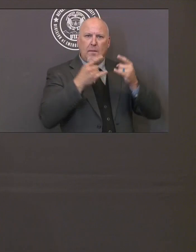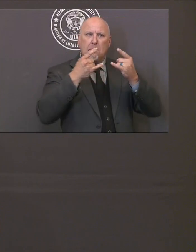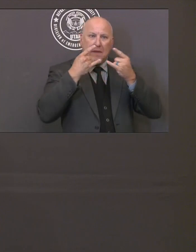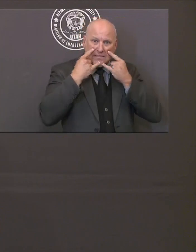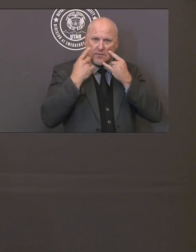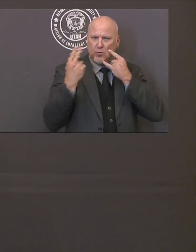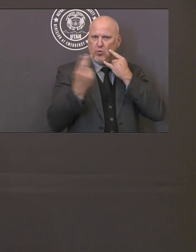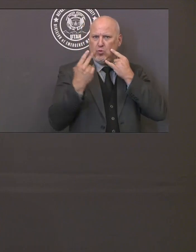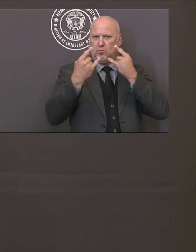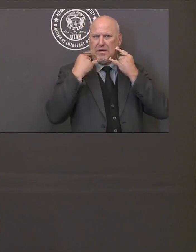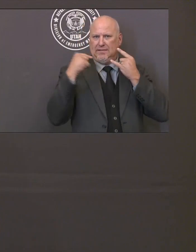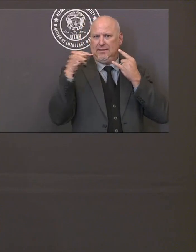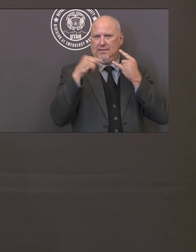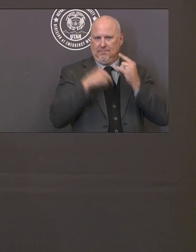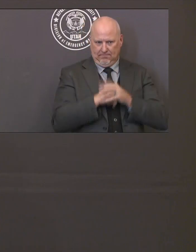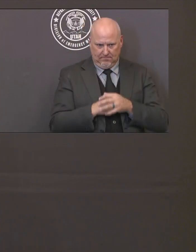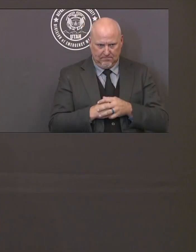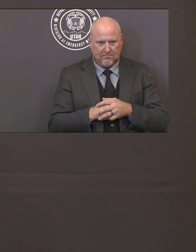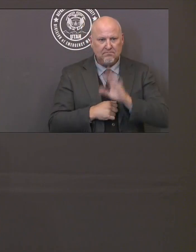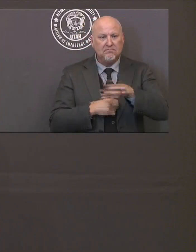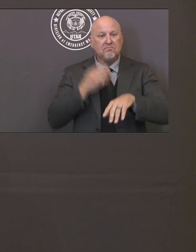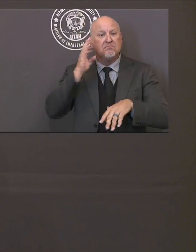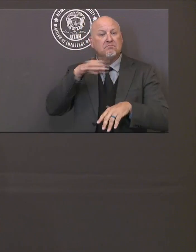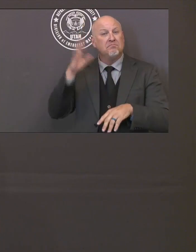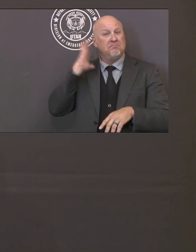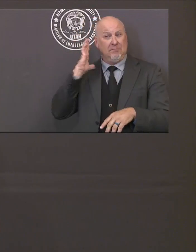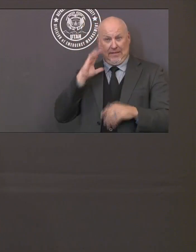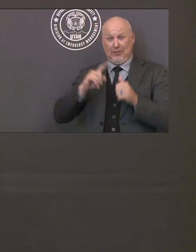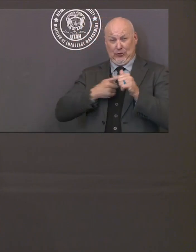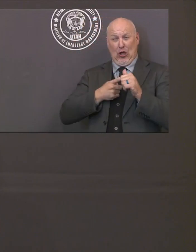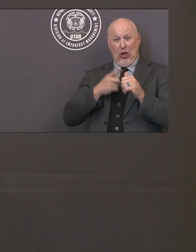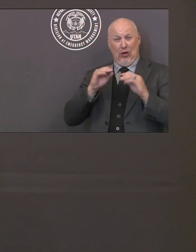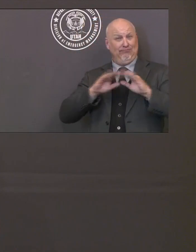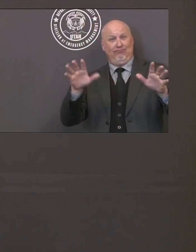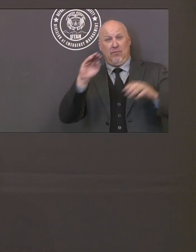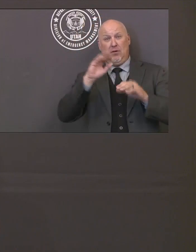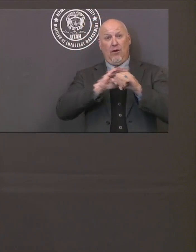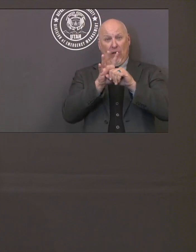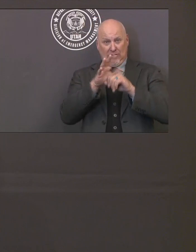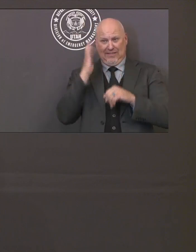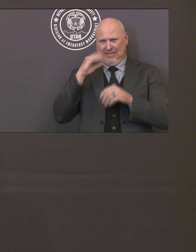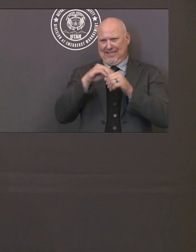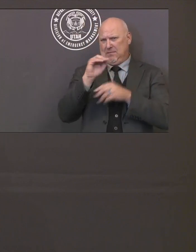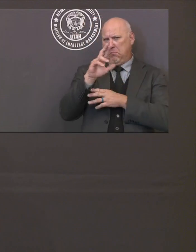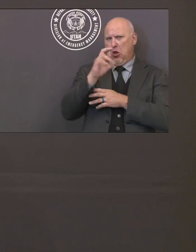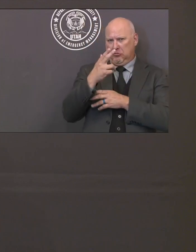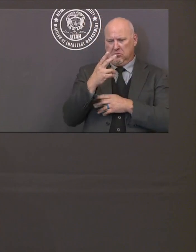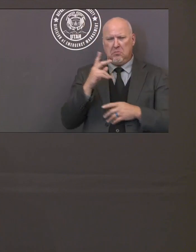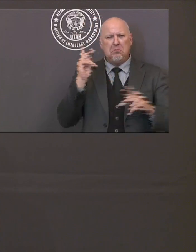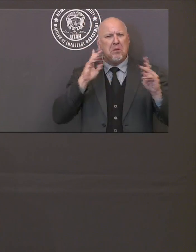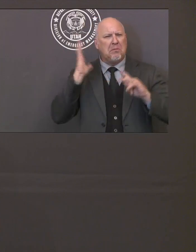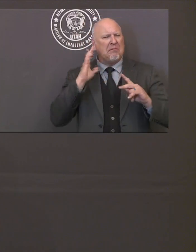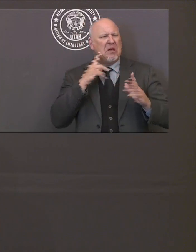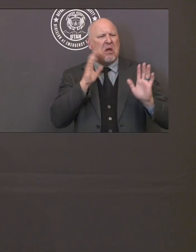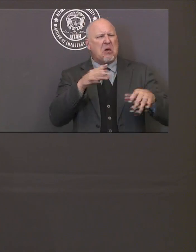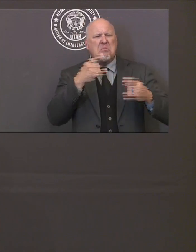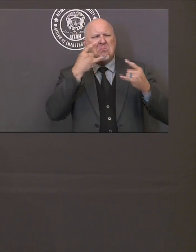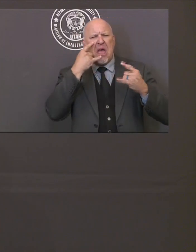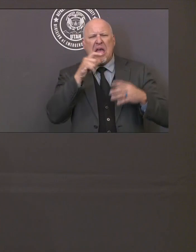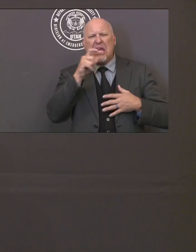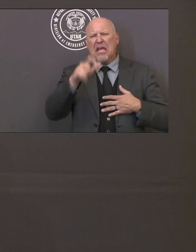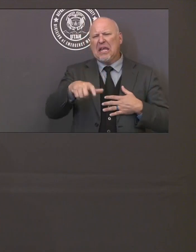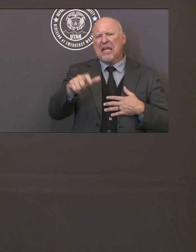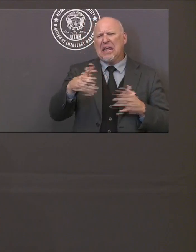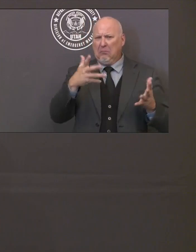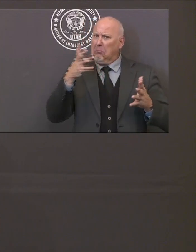opinions about this, certainly in the early stages. I don't think we have that today. Dr. Abott can talk about that, but I've